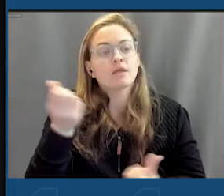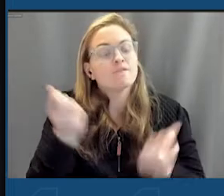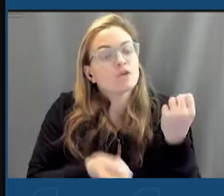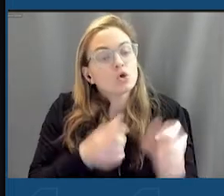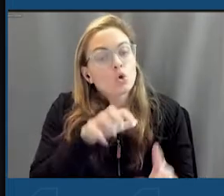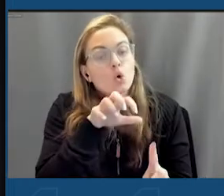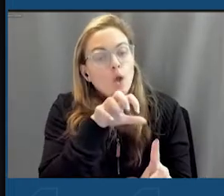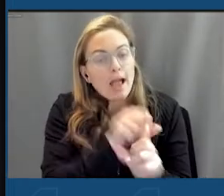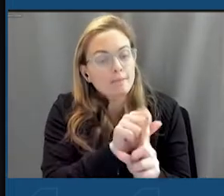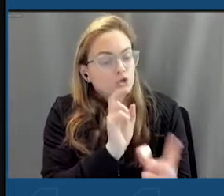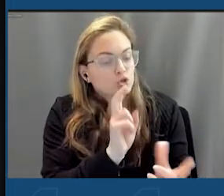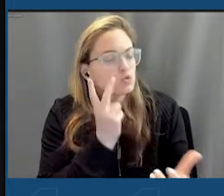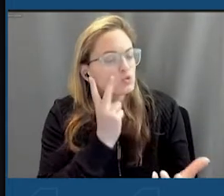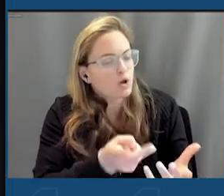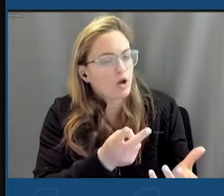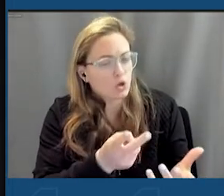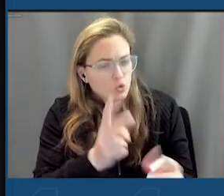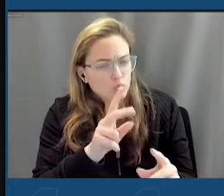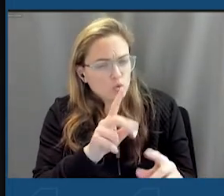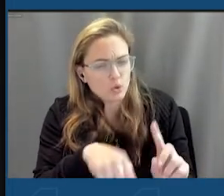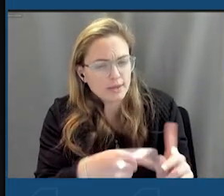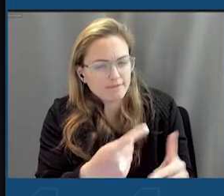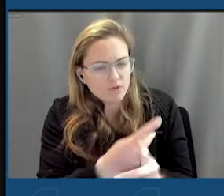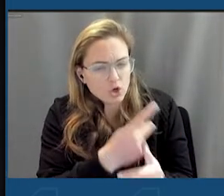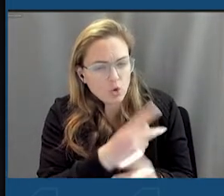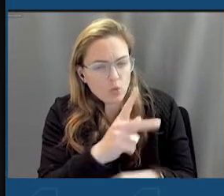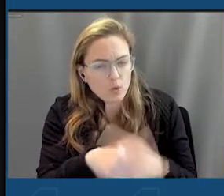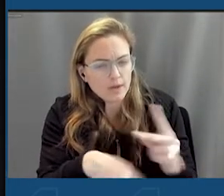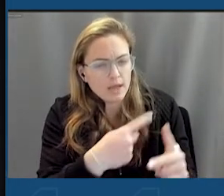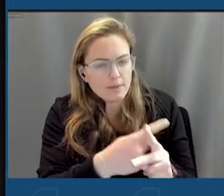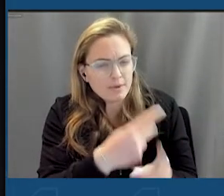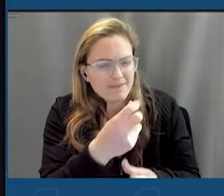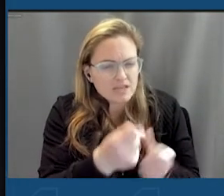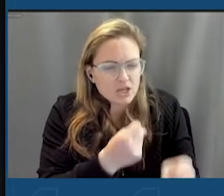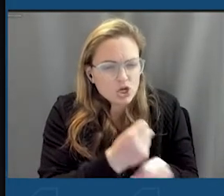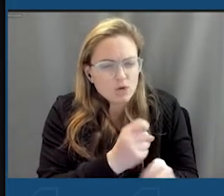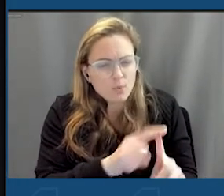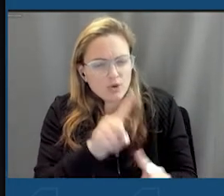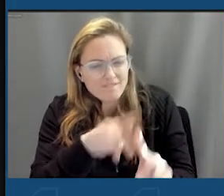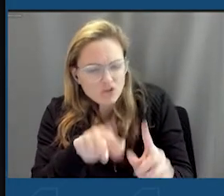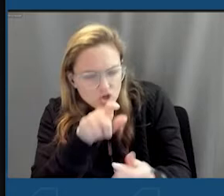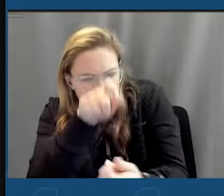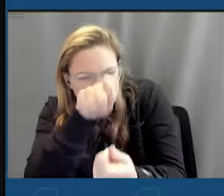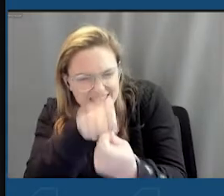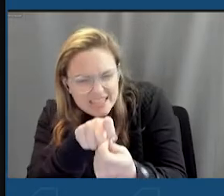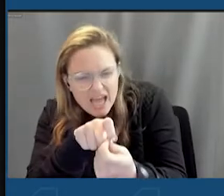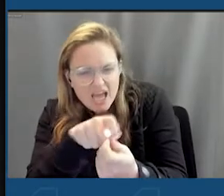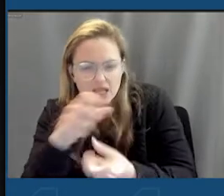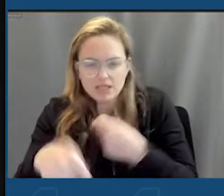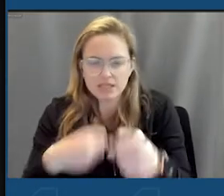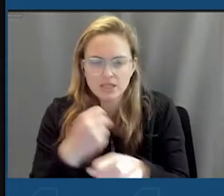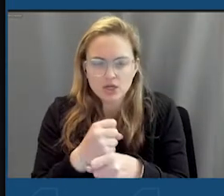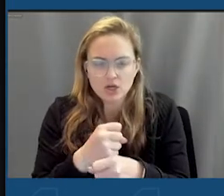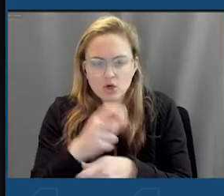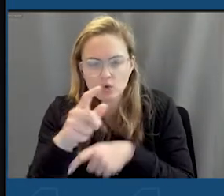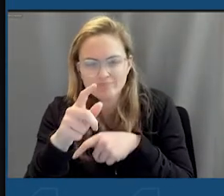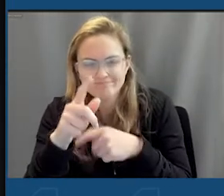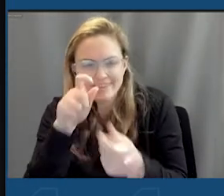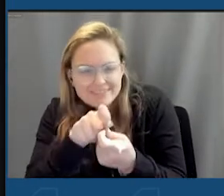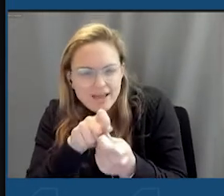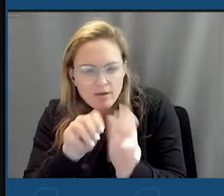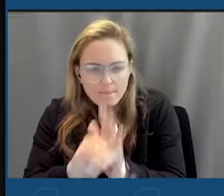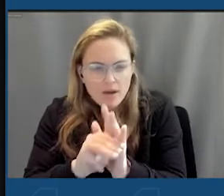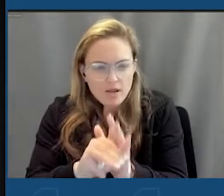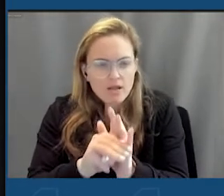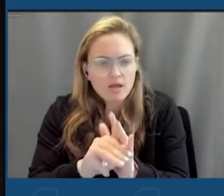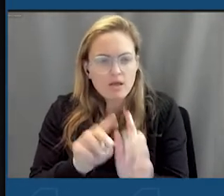what kind of year it was or what kind of vehicle it was, but you couldn't really knock down exactly what year it was, what model it was. The analyst was